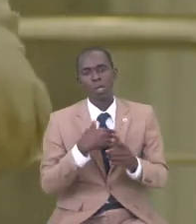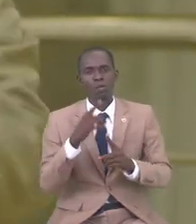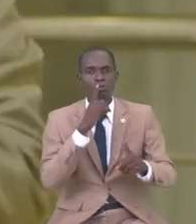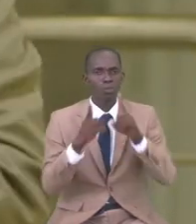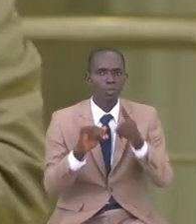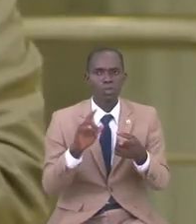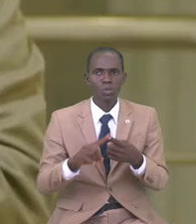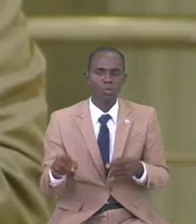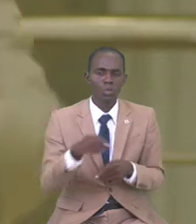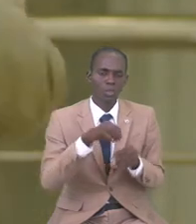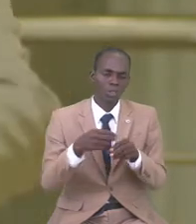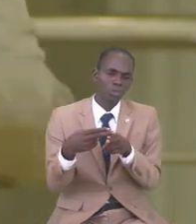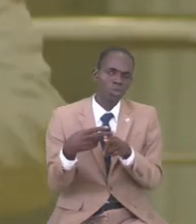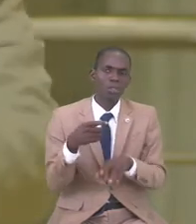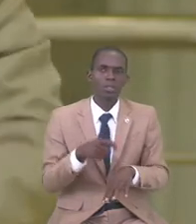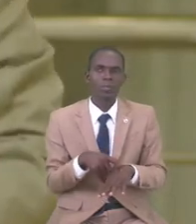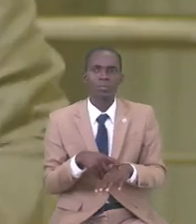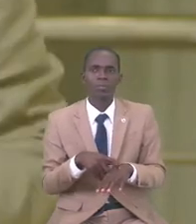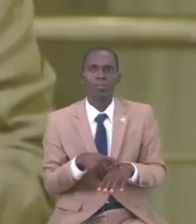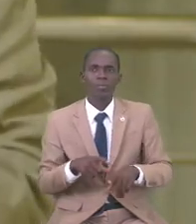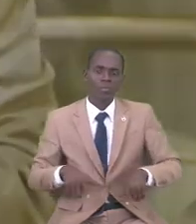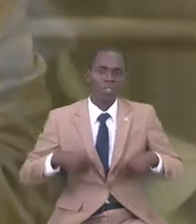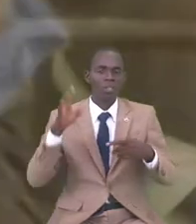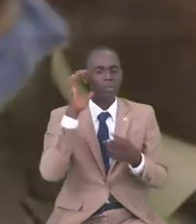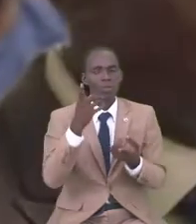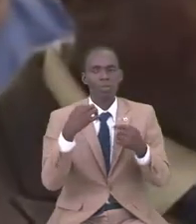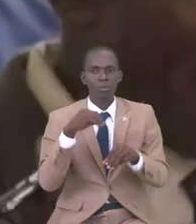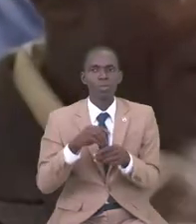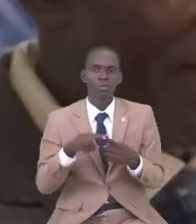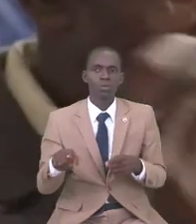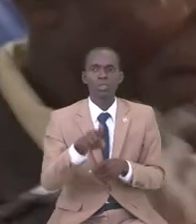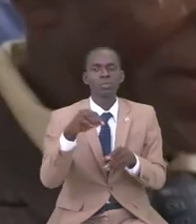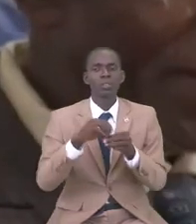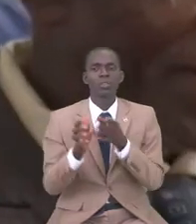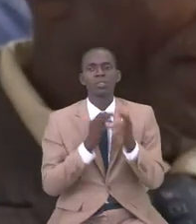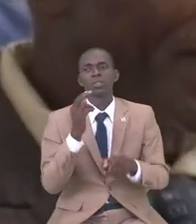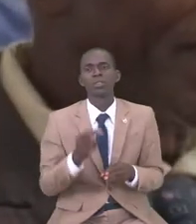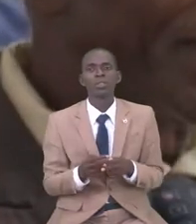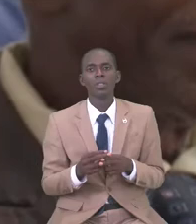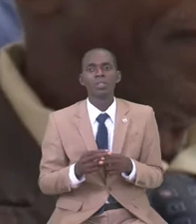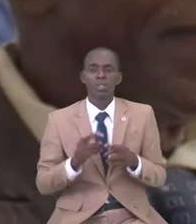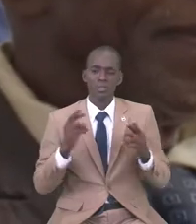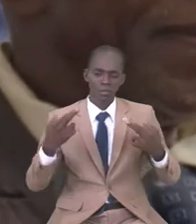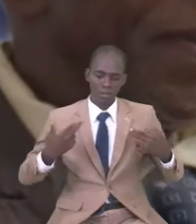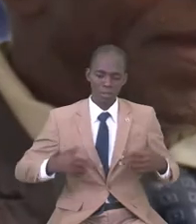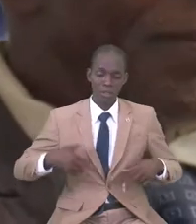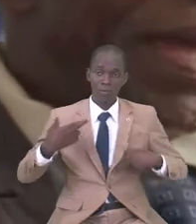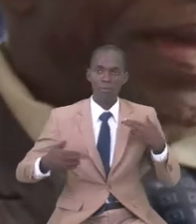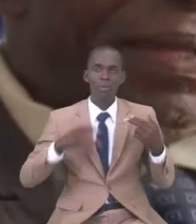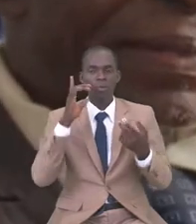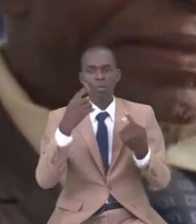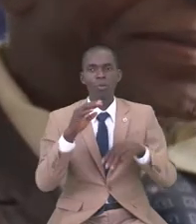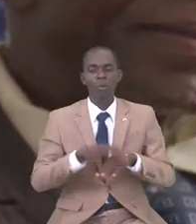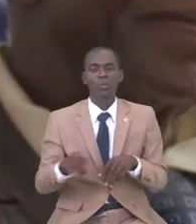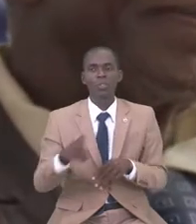a short time, life will come to them. Amen. Revival will come to them.